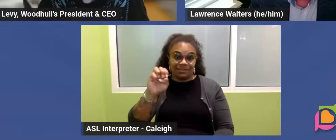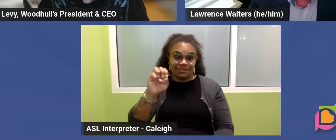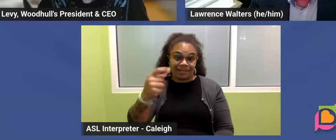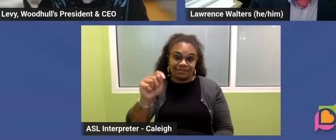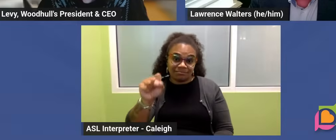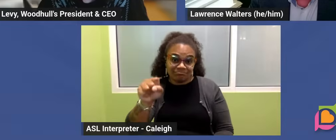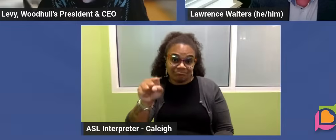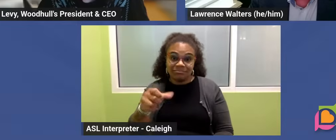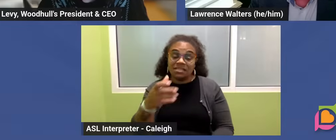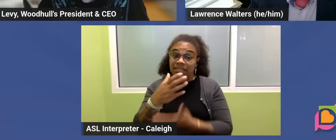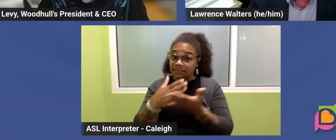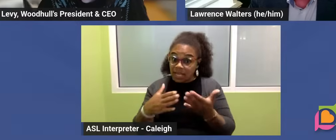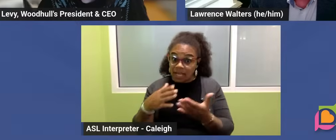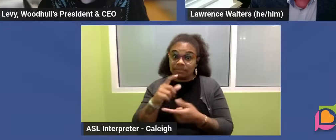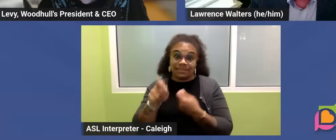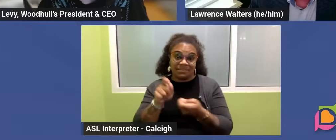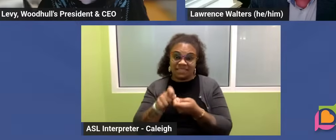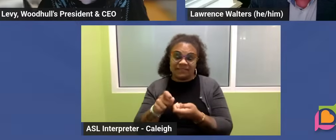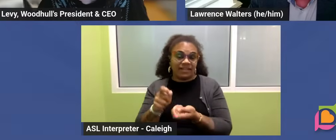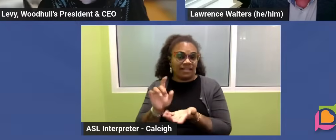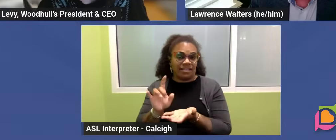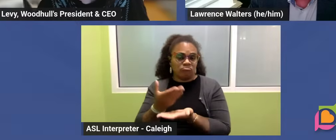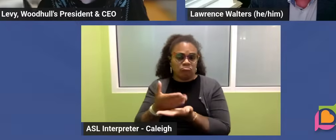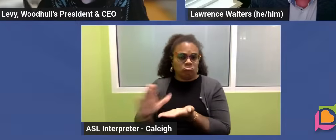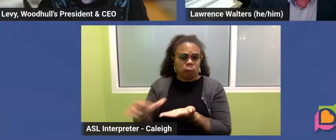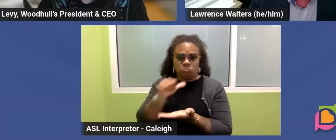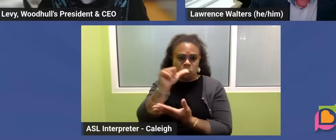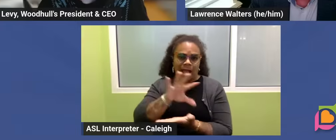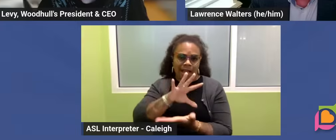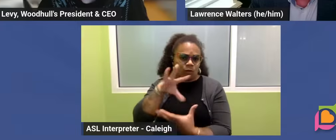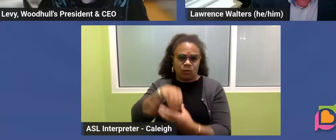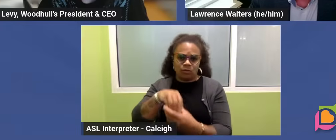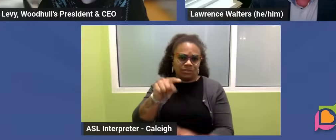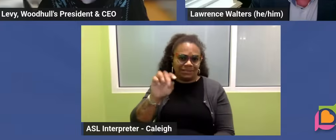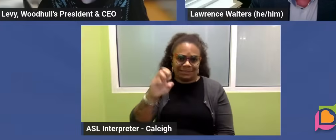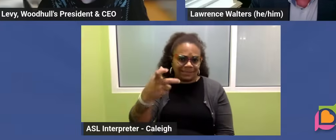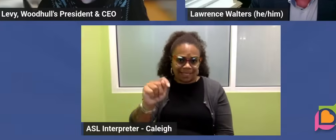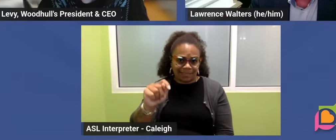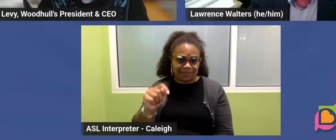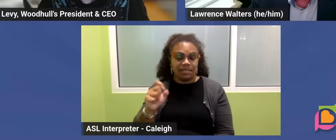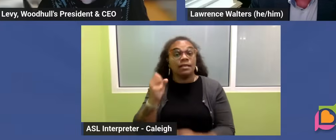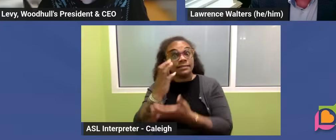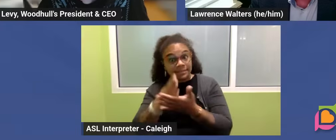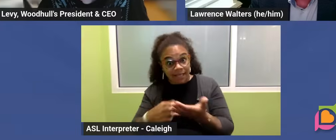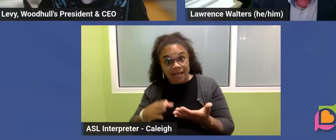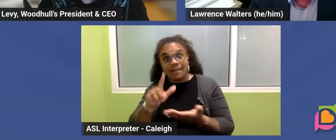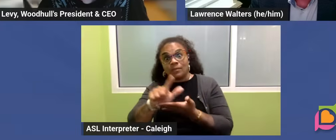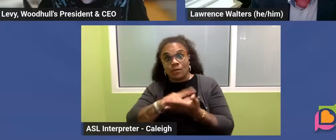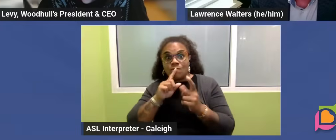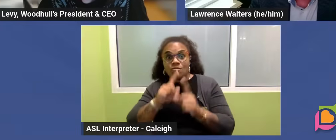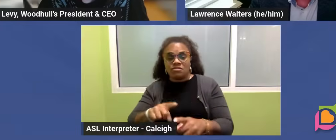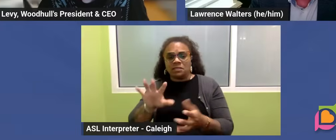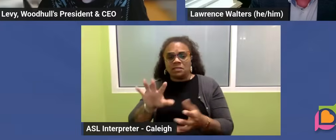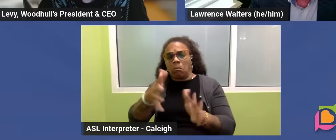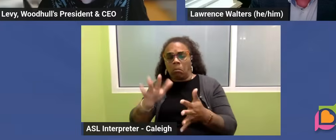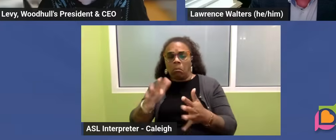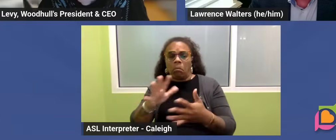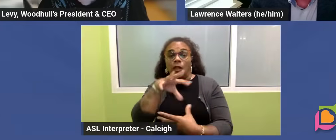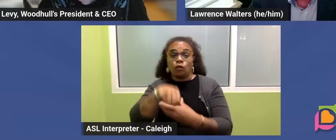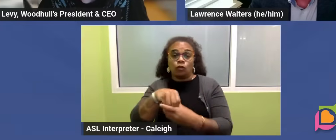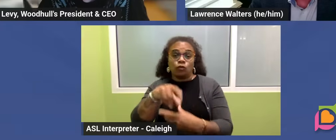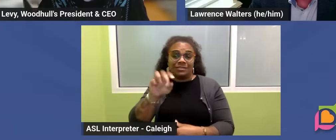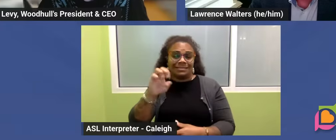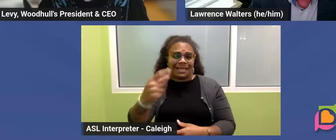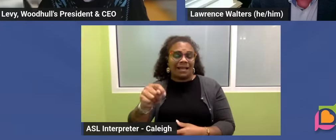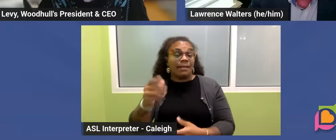some specifically exclude text, and some are just broad enough to likely include text even if it's not specifically